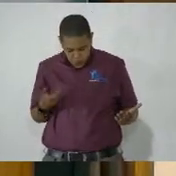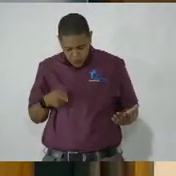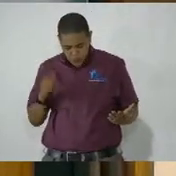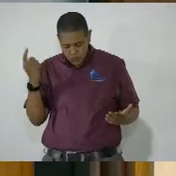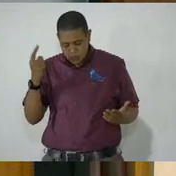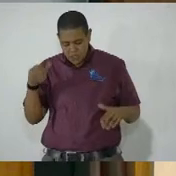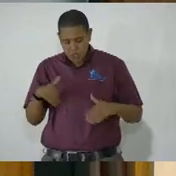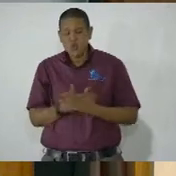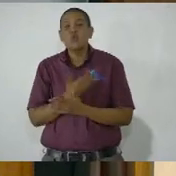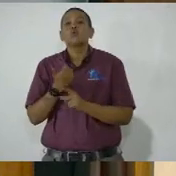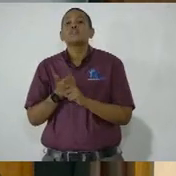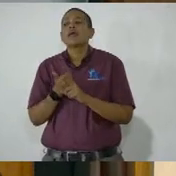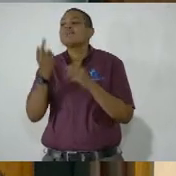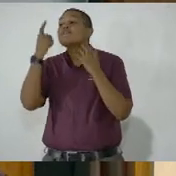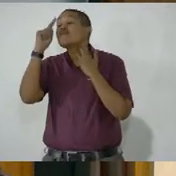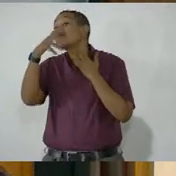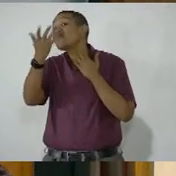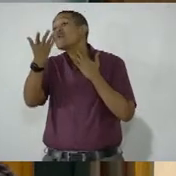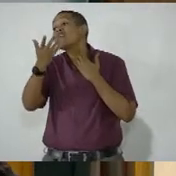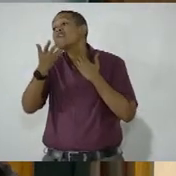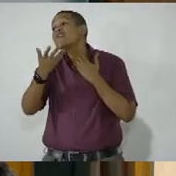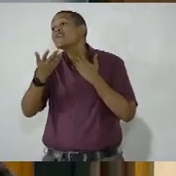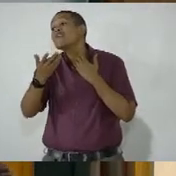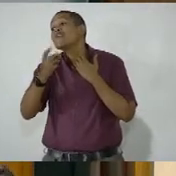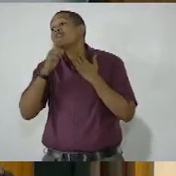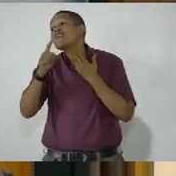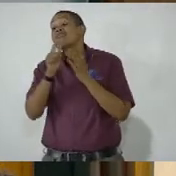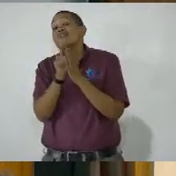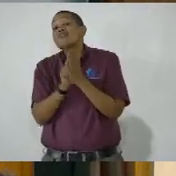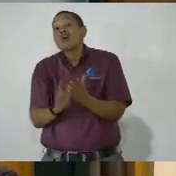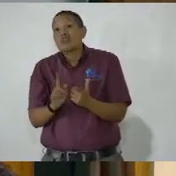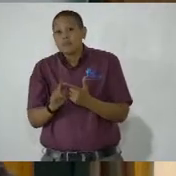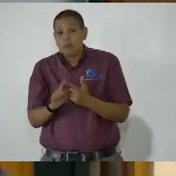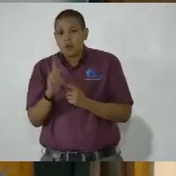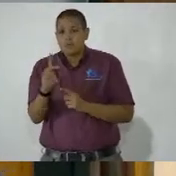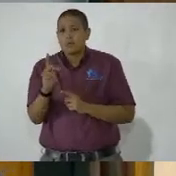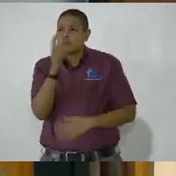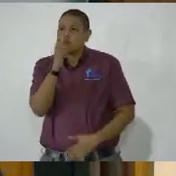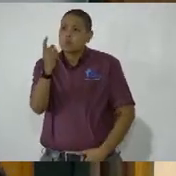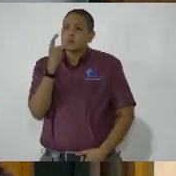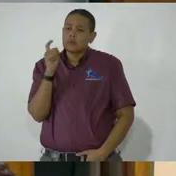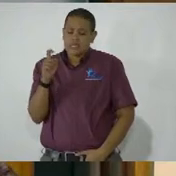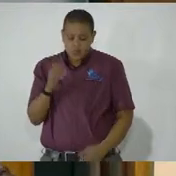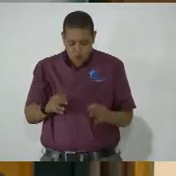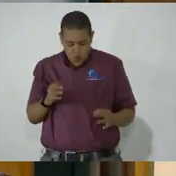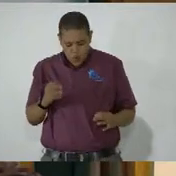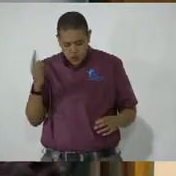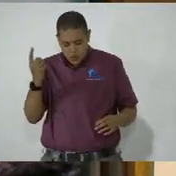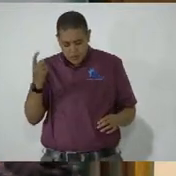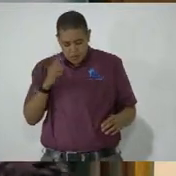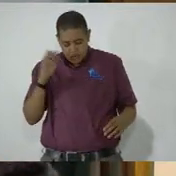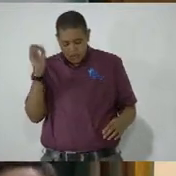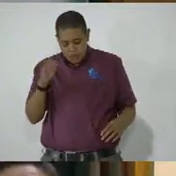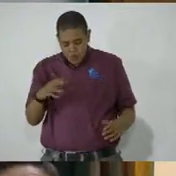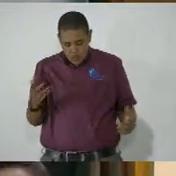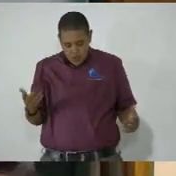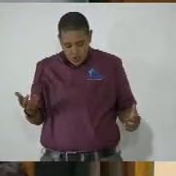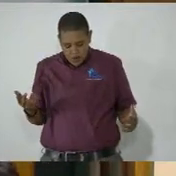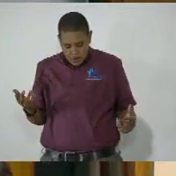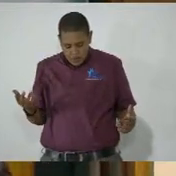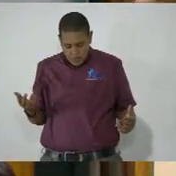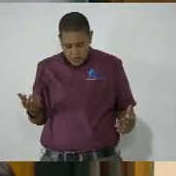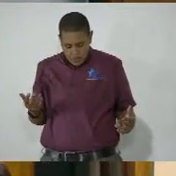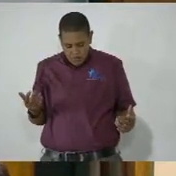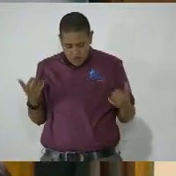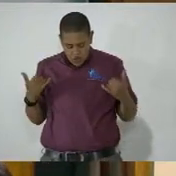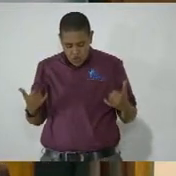something new for attorneys and litigants. Cases that have been put from now